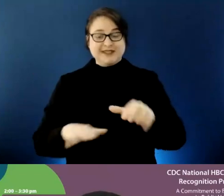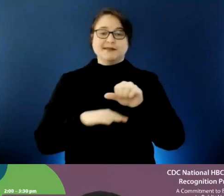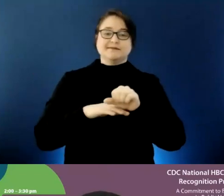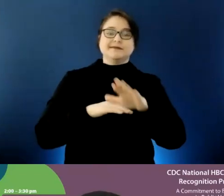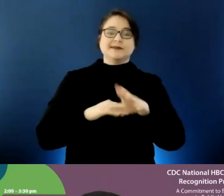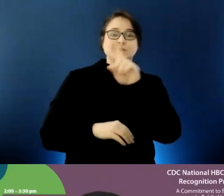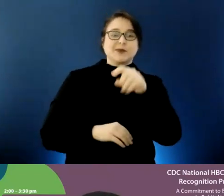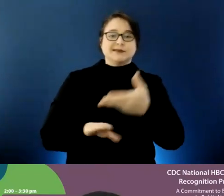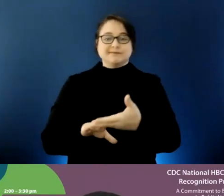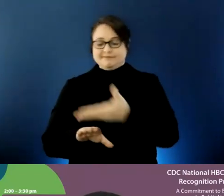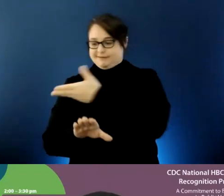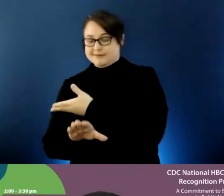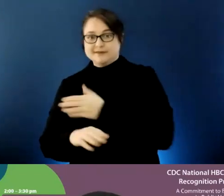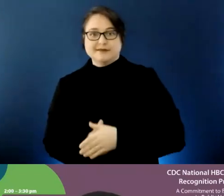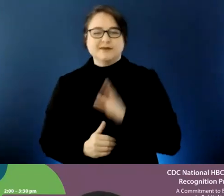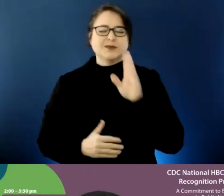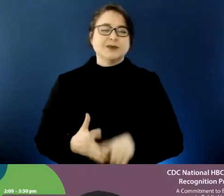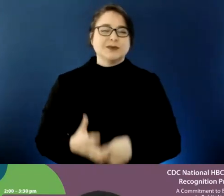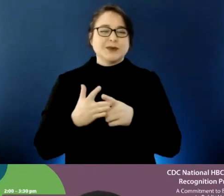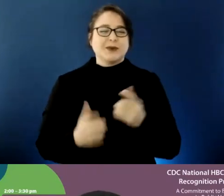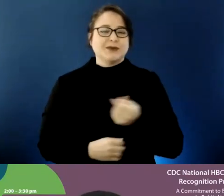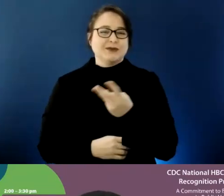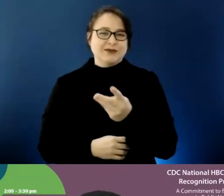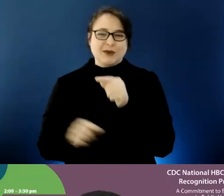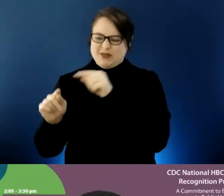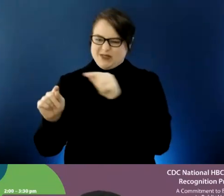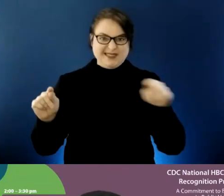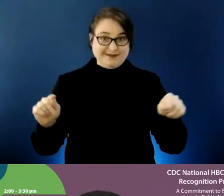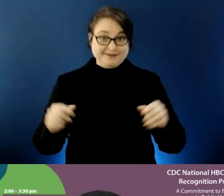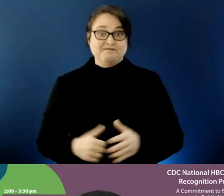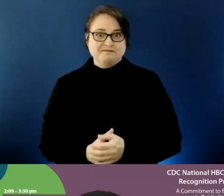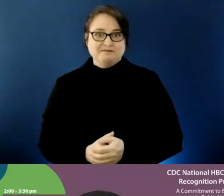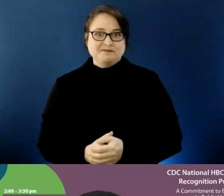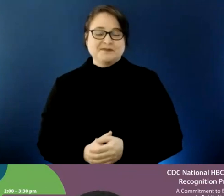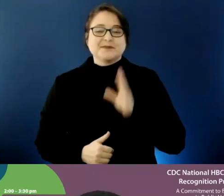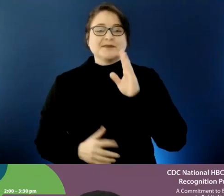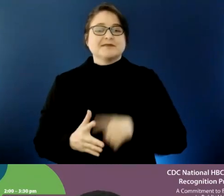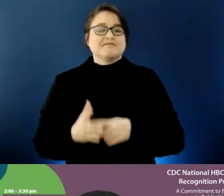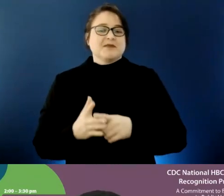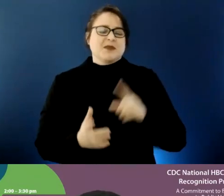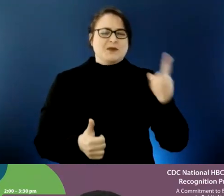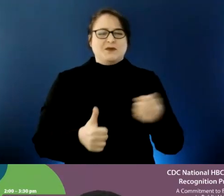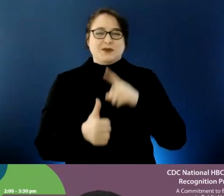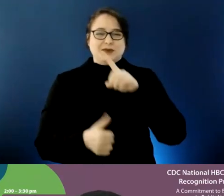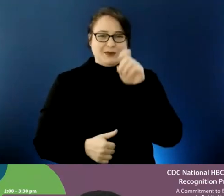we'll start with a few of those. So let me begin with this first question. Of course, again, to all of